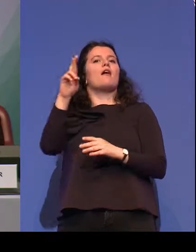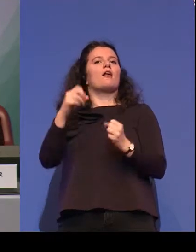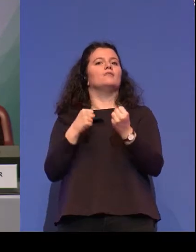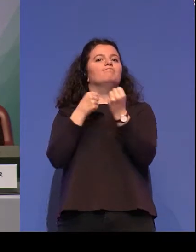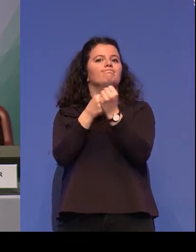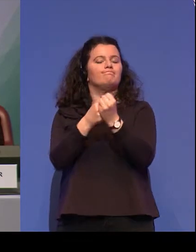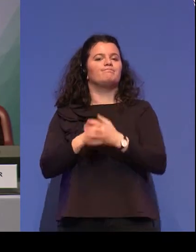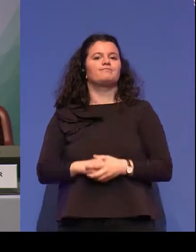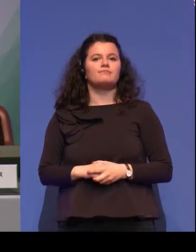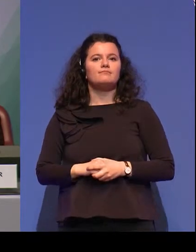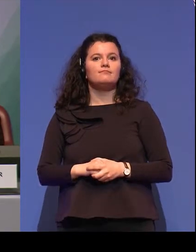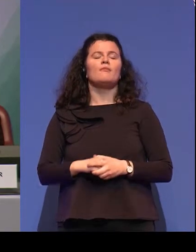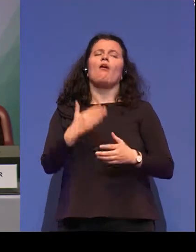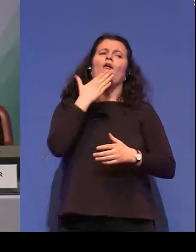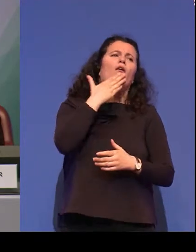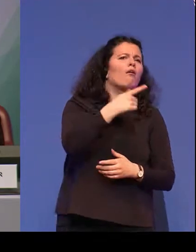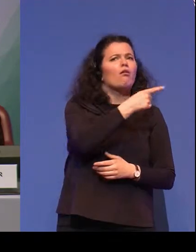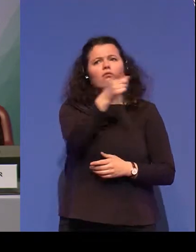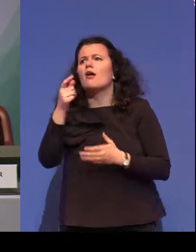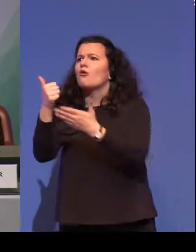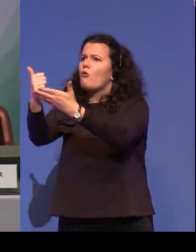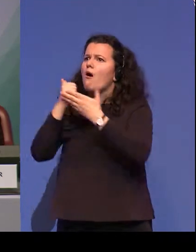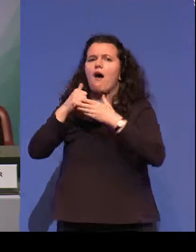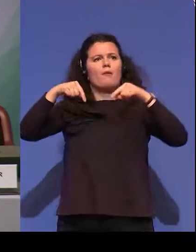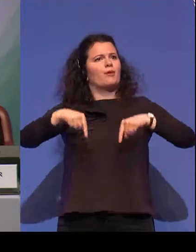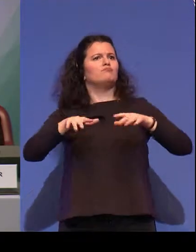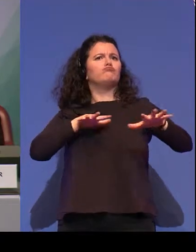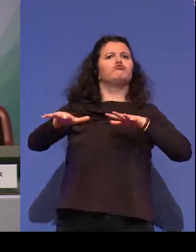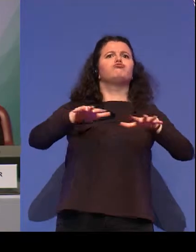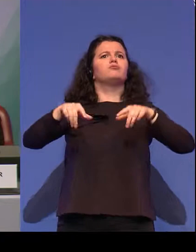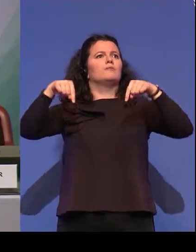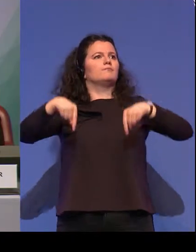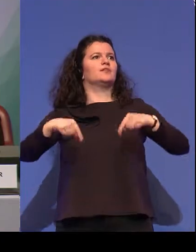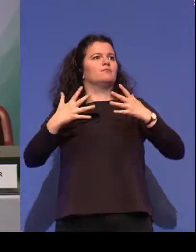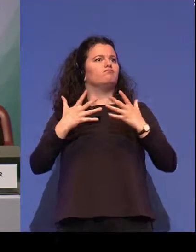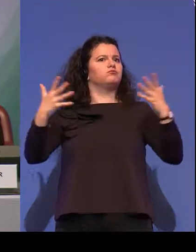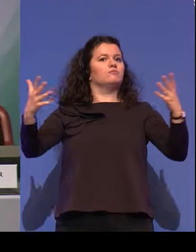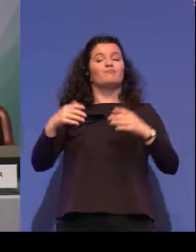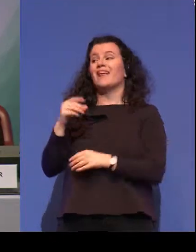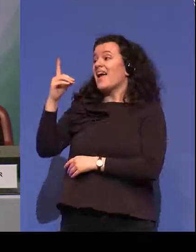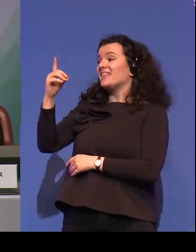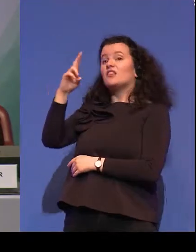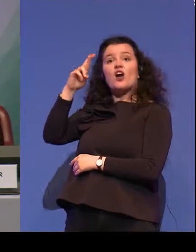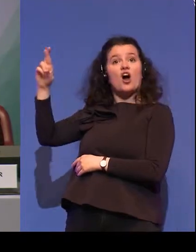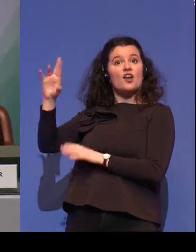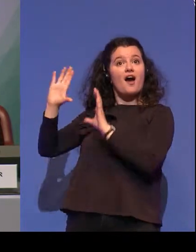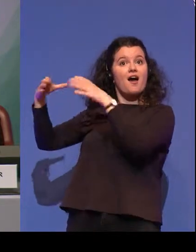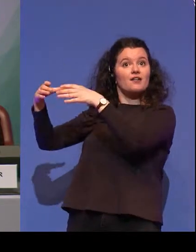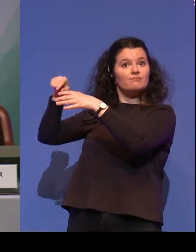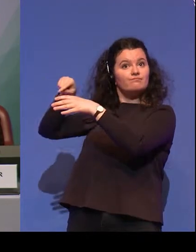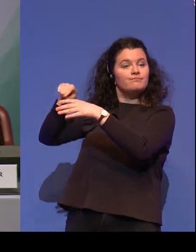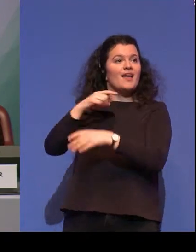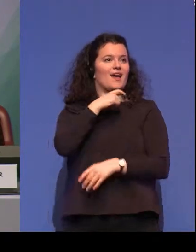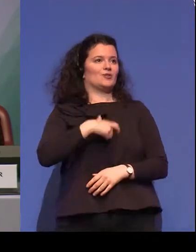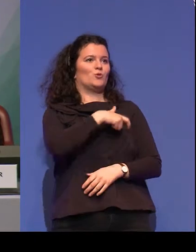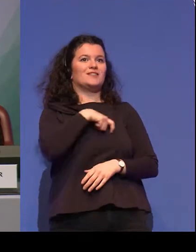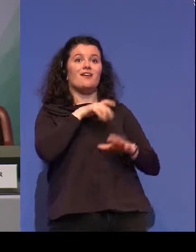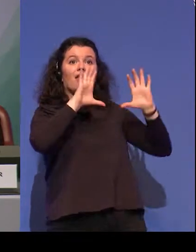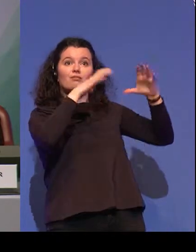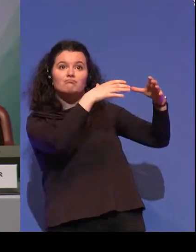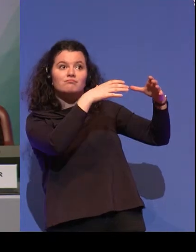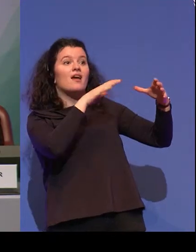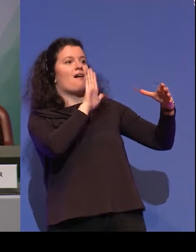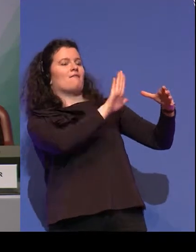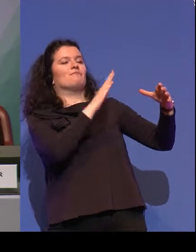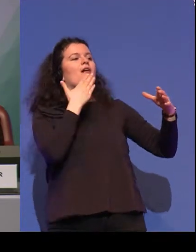the preparation of this important conference, be it the team from UNDRR, be it the team from Switzerland. And it's on